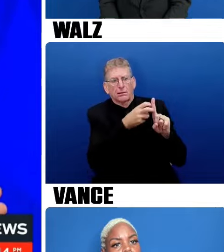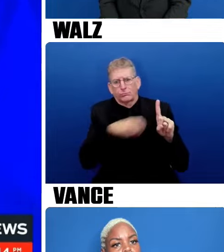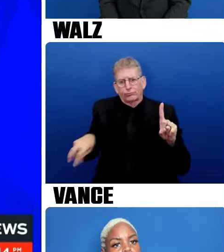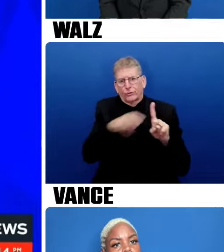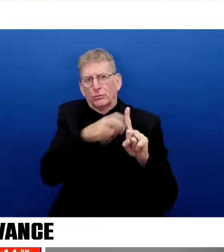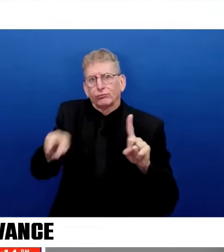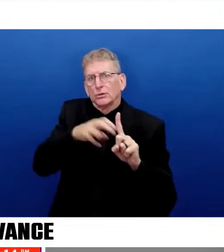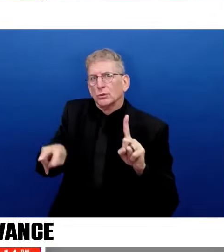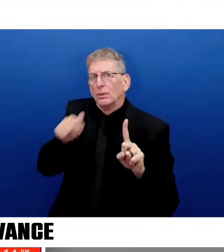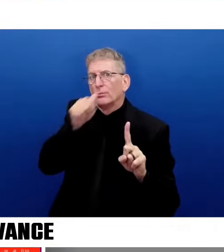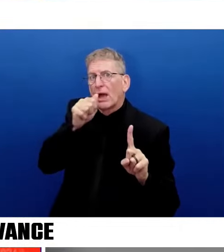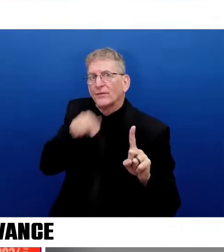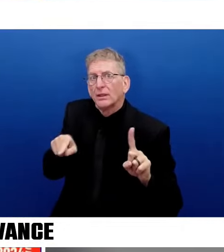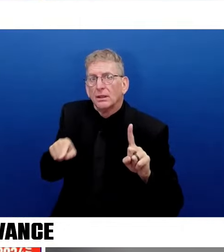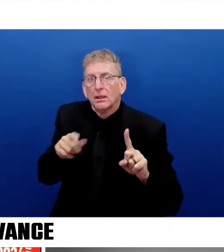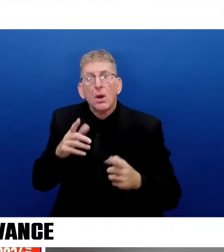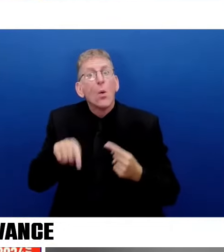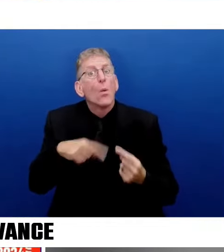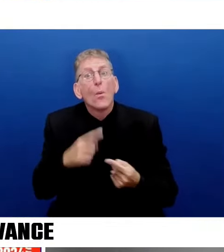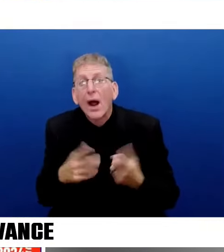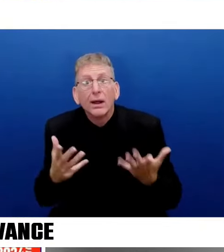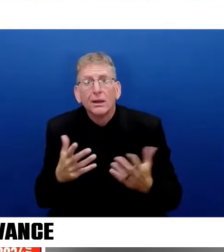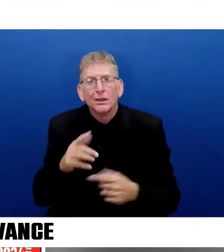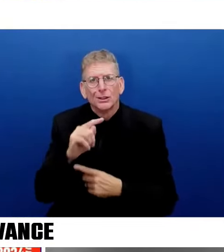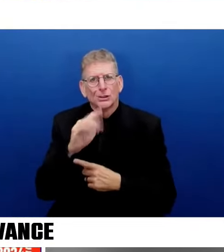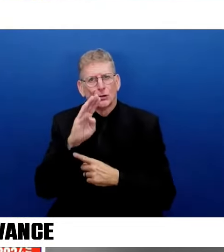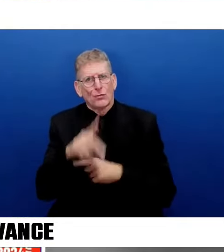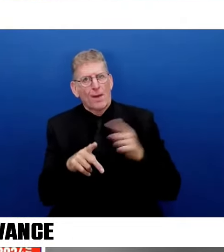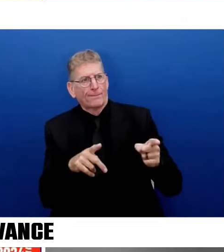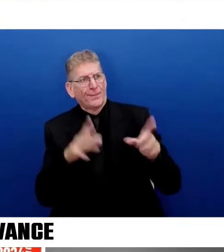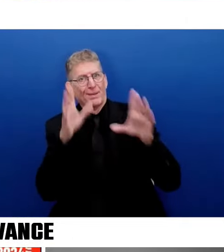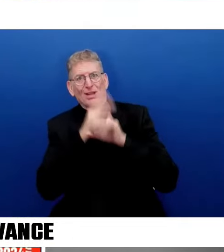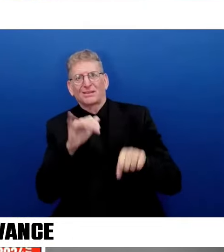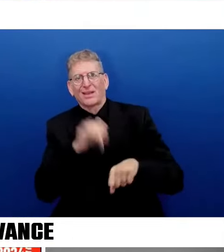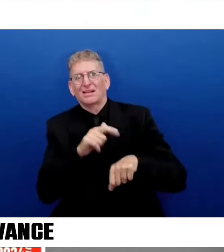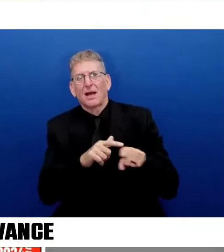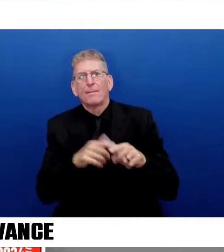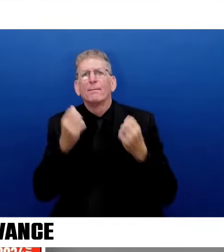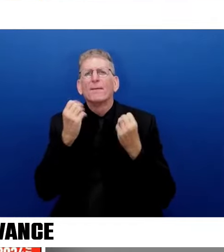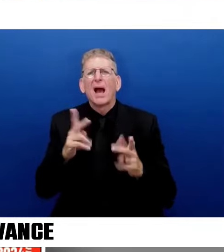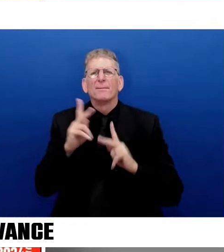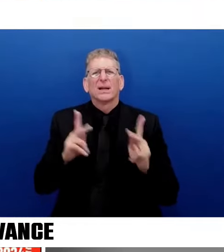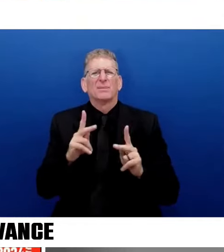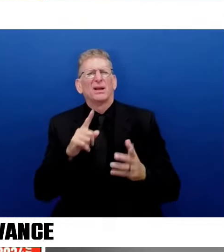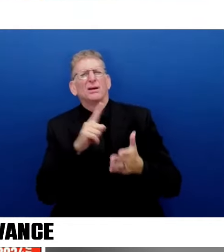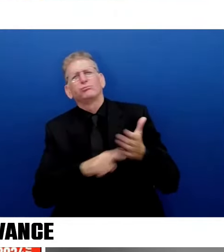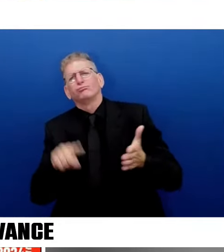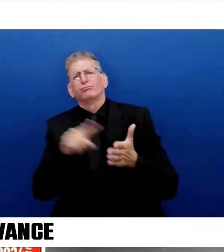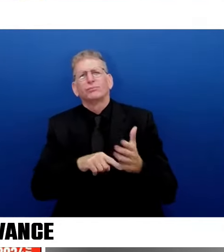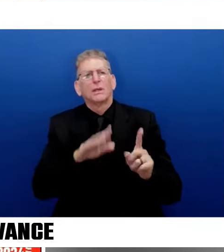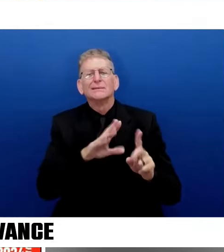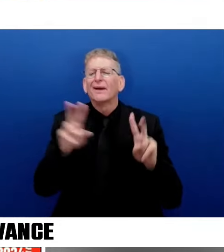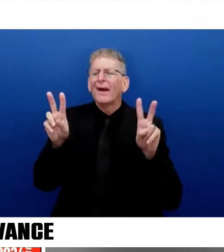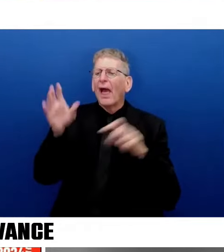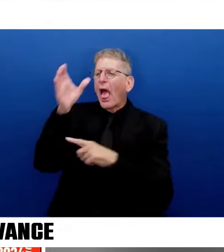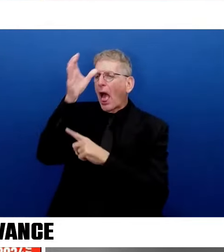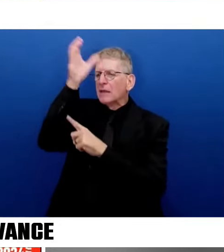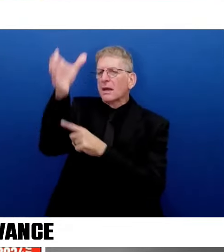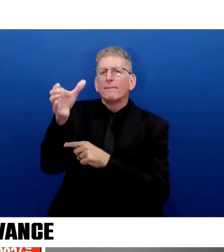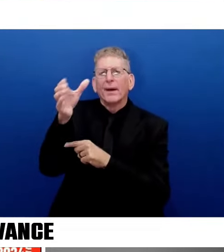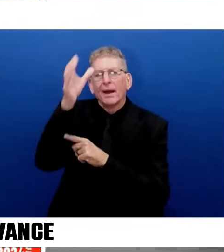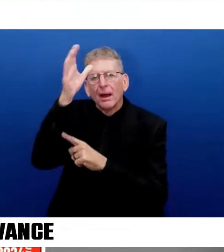a lot of people have criticized this concepts of a plan remark. Look, it's very simple common sense. I think as Tim Walz knows from 12 years in Congress, you're not